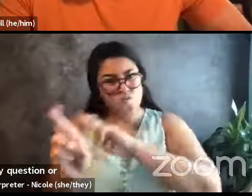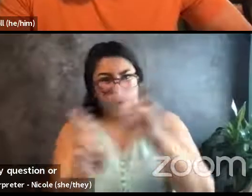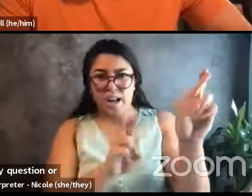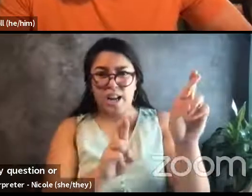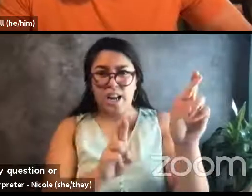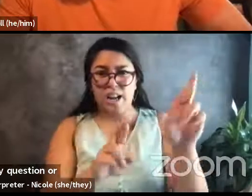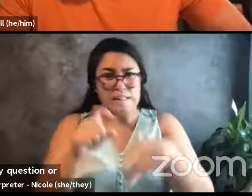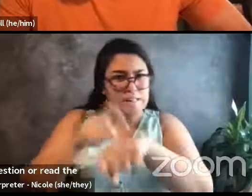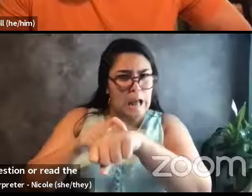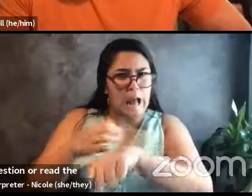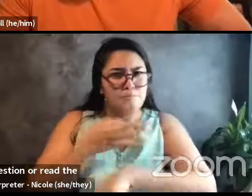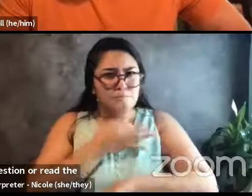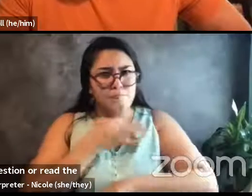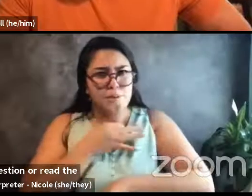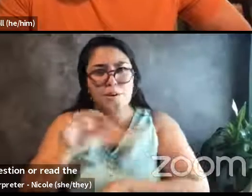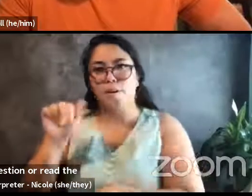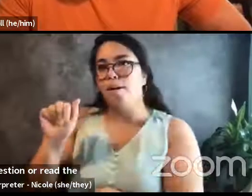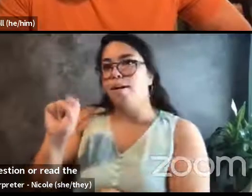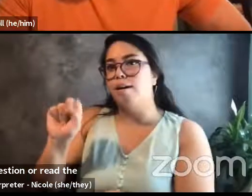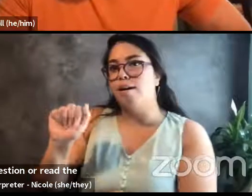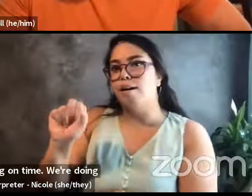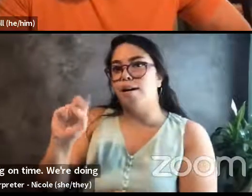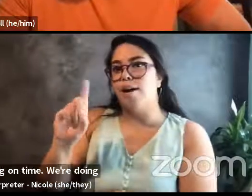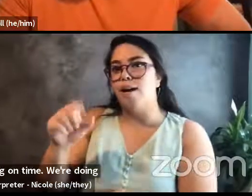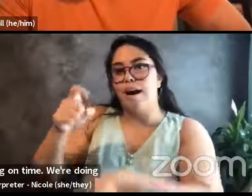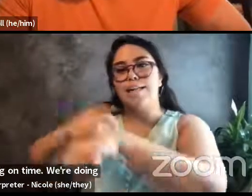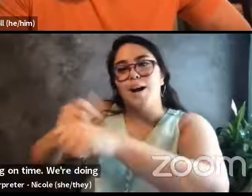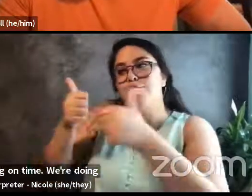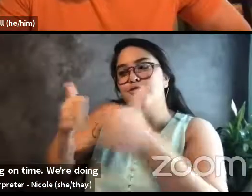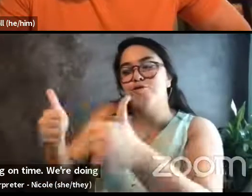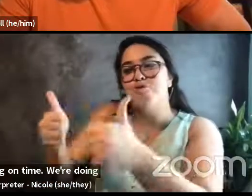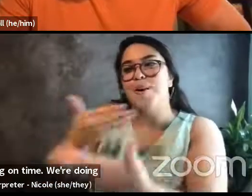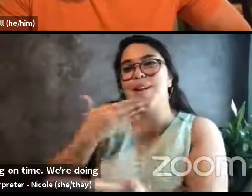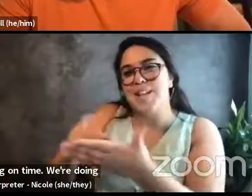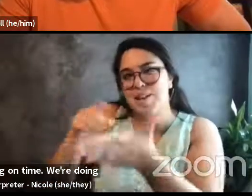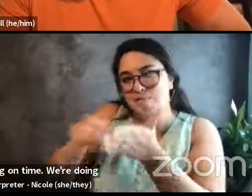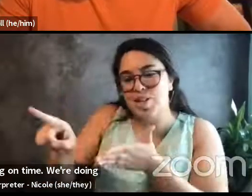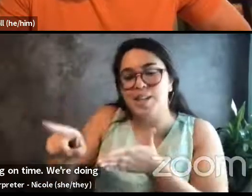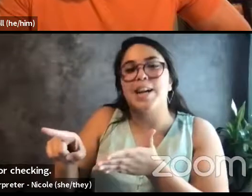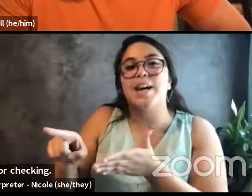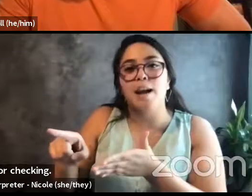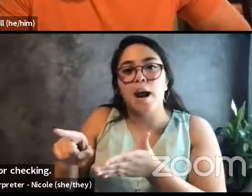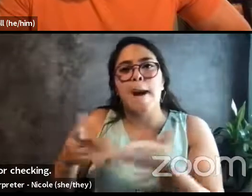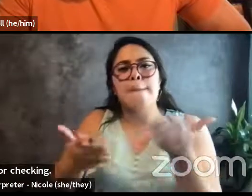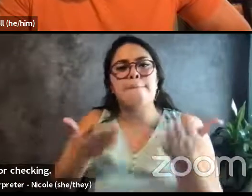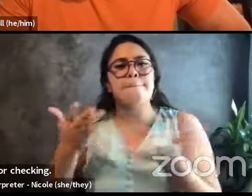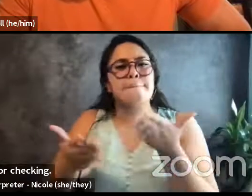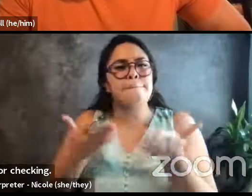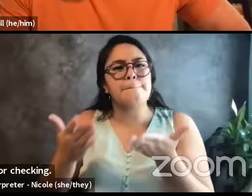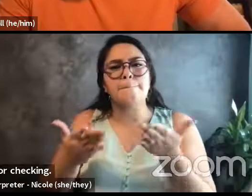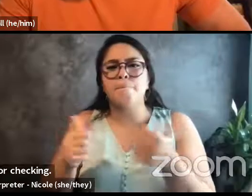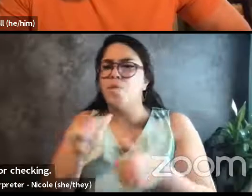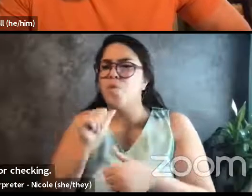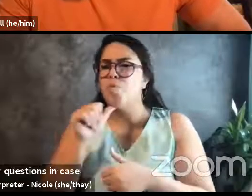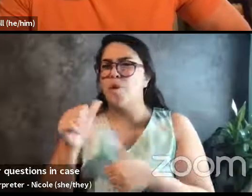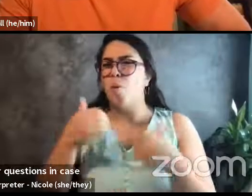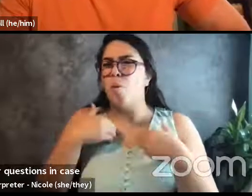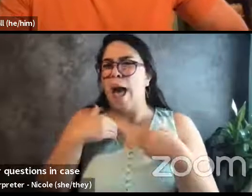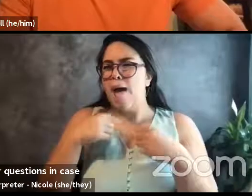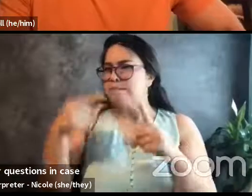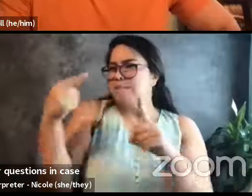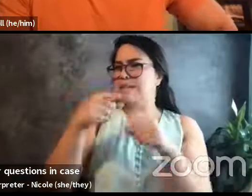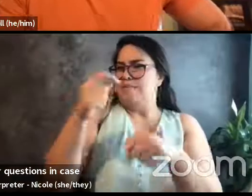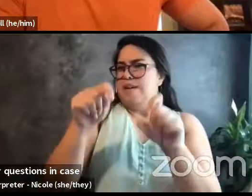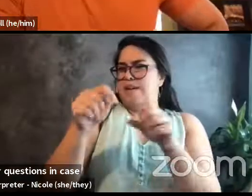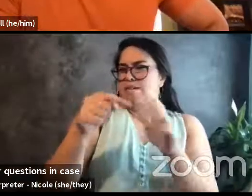on time? We're doing great on time. Uh, thank you for checking. Um, we hadn't really saved the time for questions in case questions did come